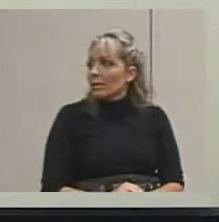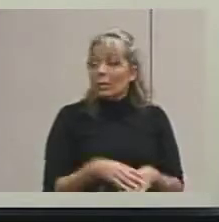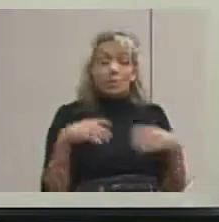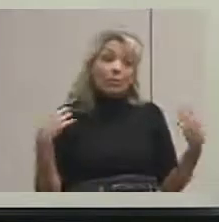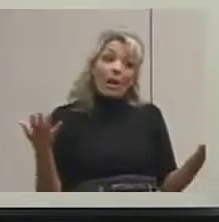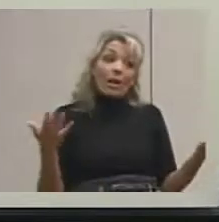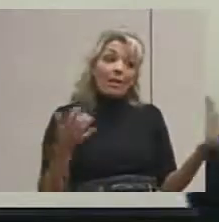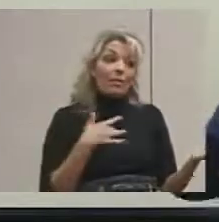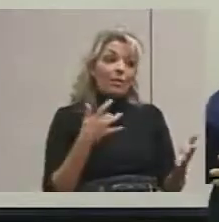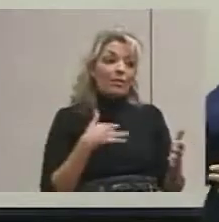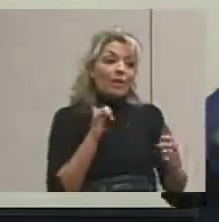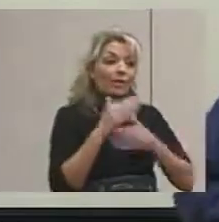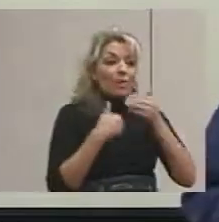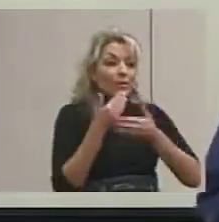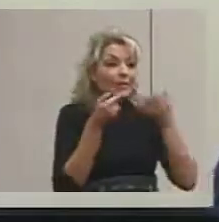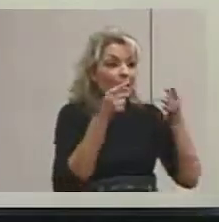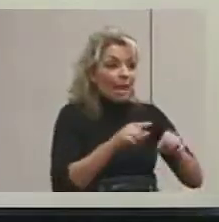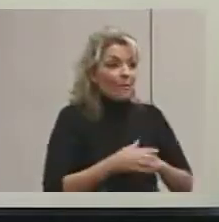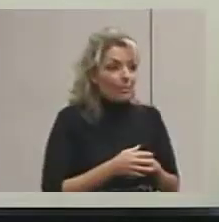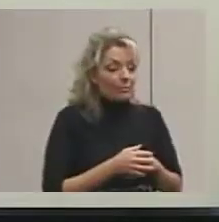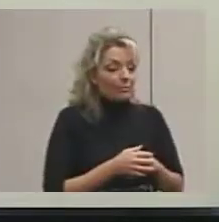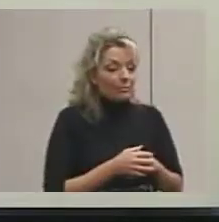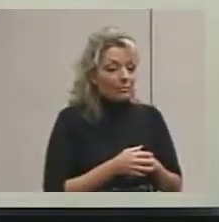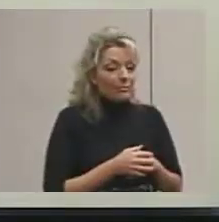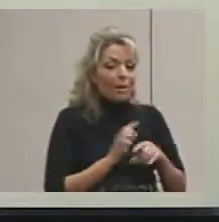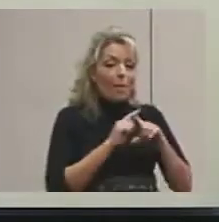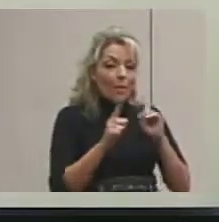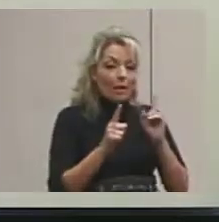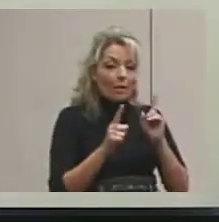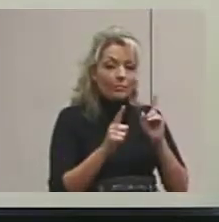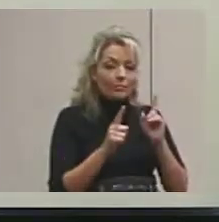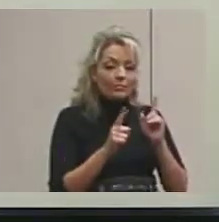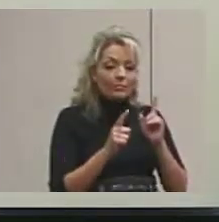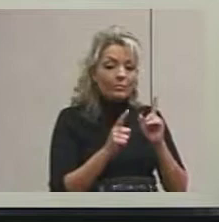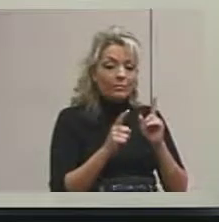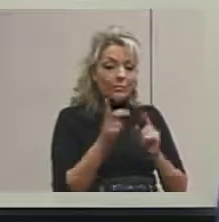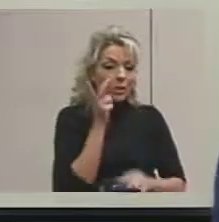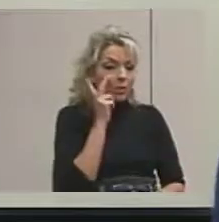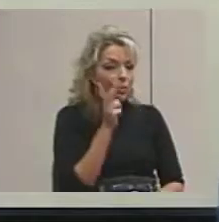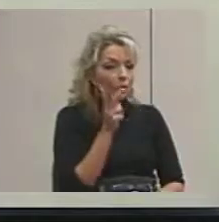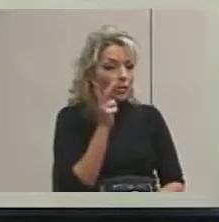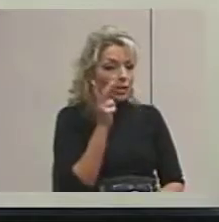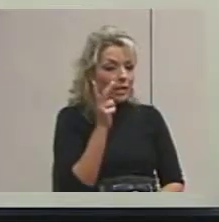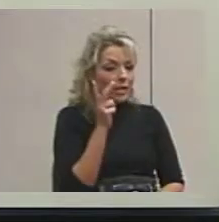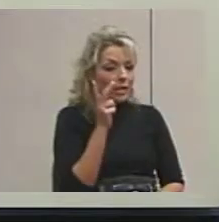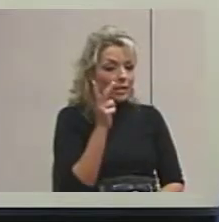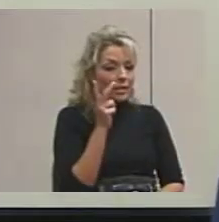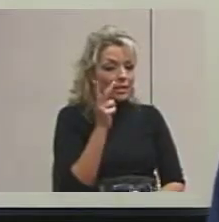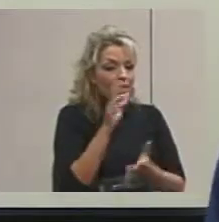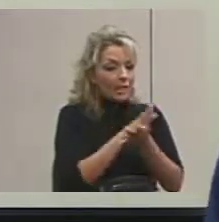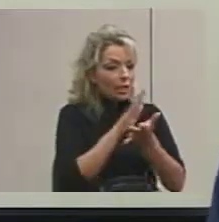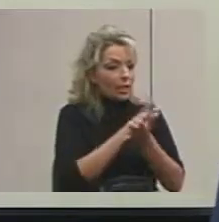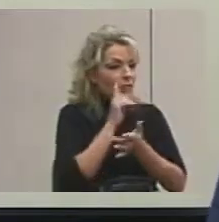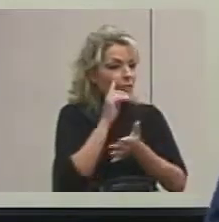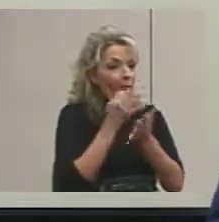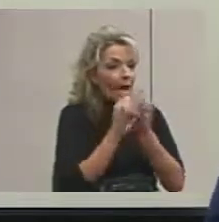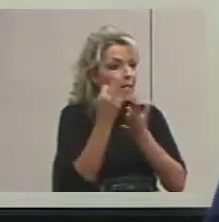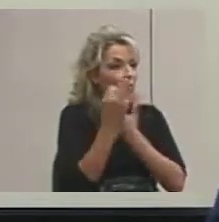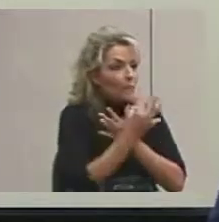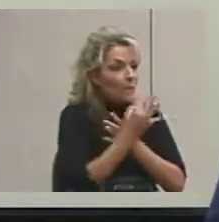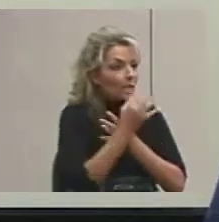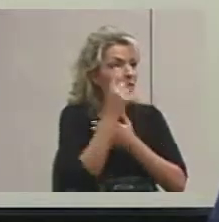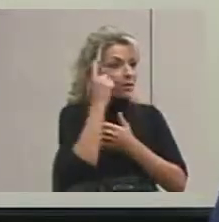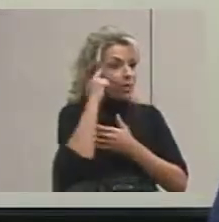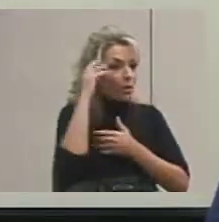we feel like we've had some progress since we saw Raven, but it's still a very uphill. You look at the login sheet for 9 weeks, and it's kind of crazy that all that's had